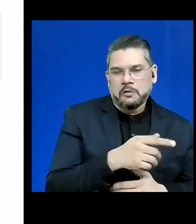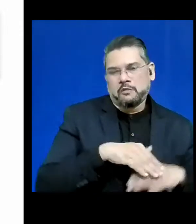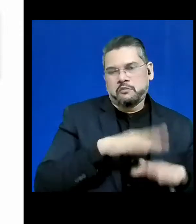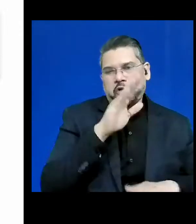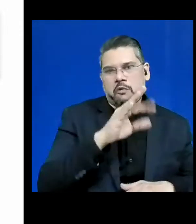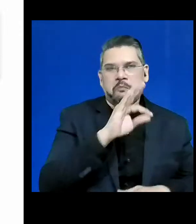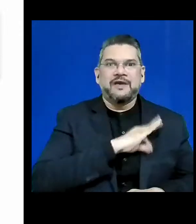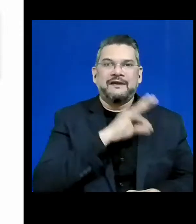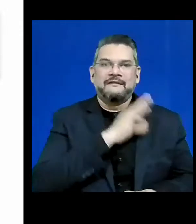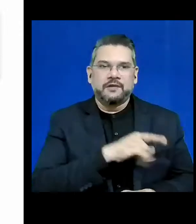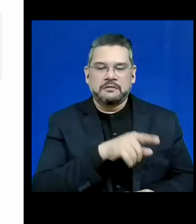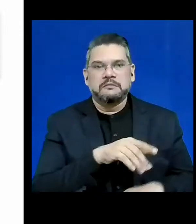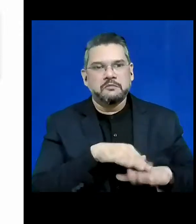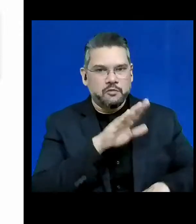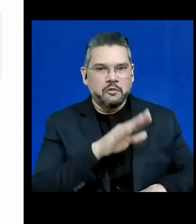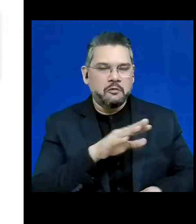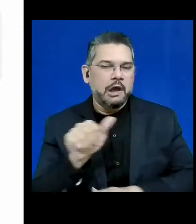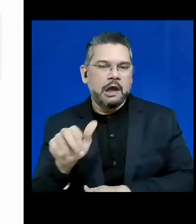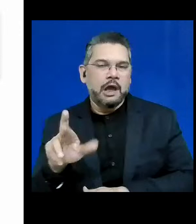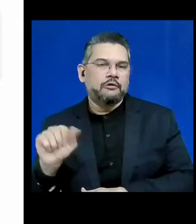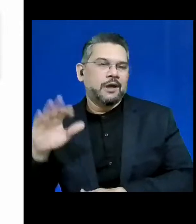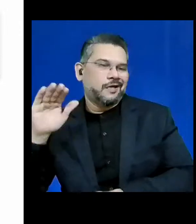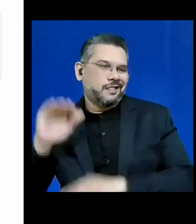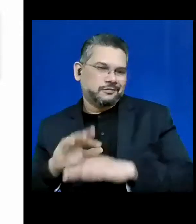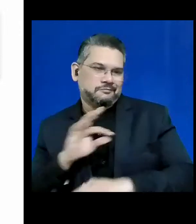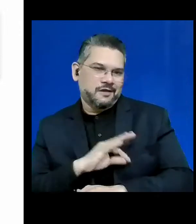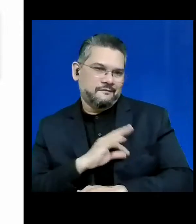that are not provided by ARIA.